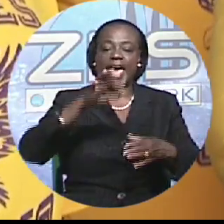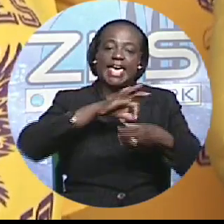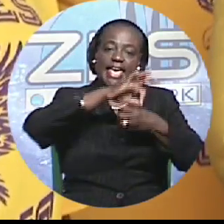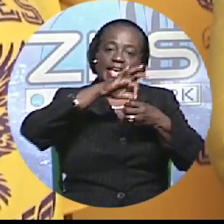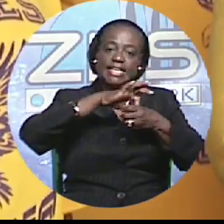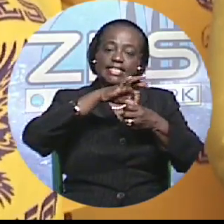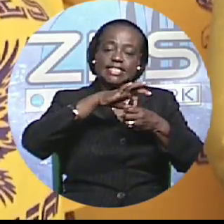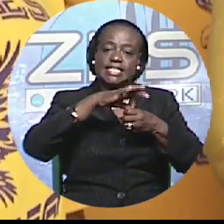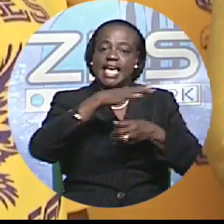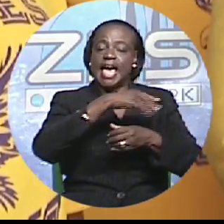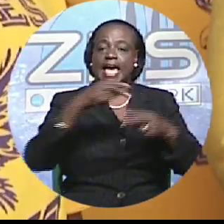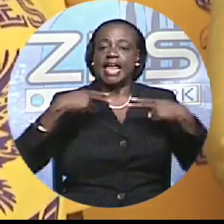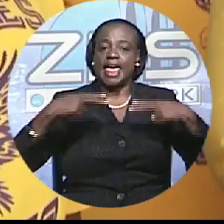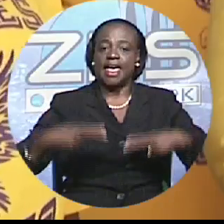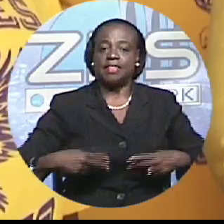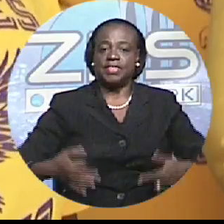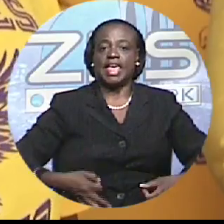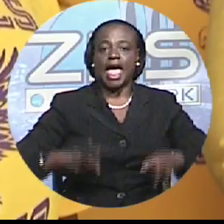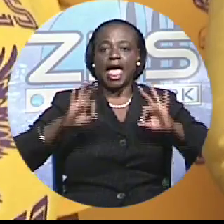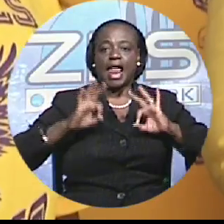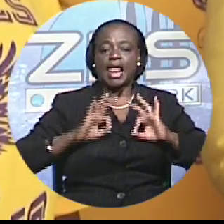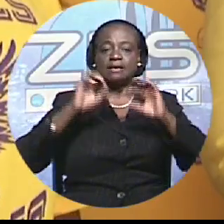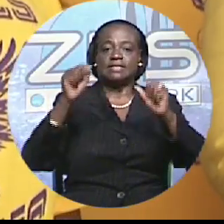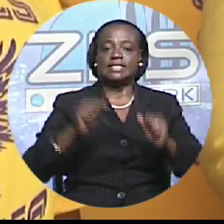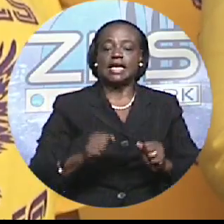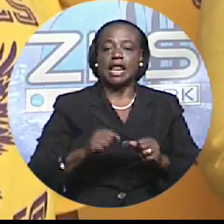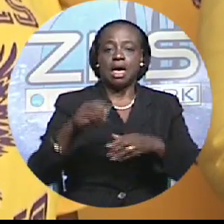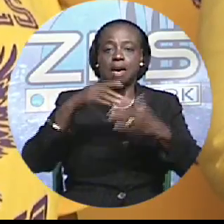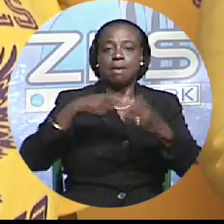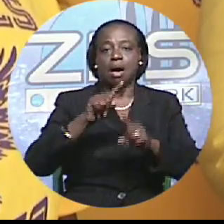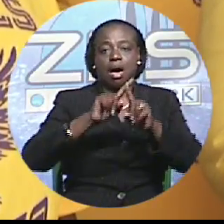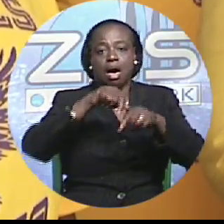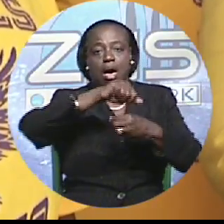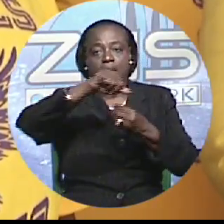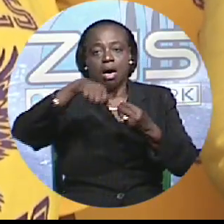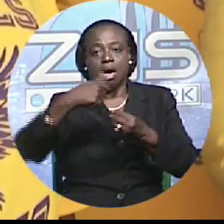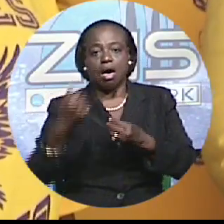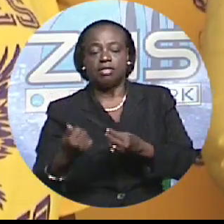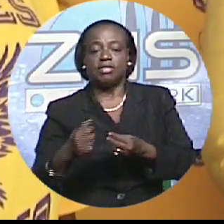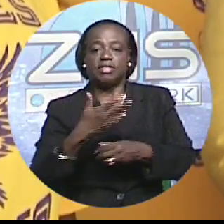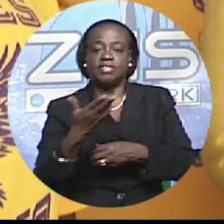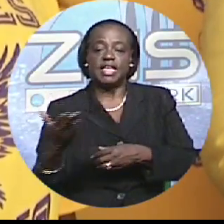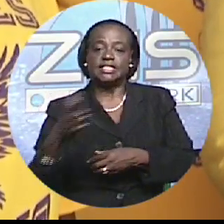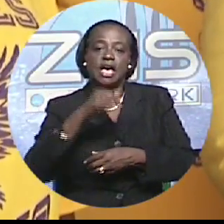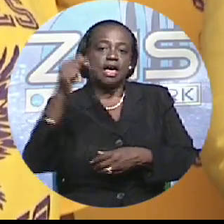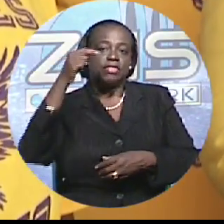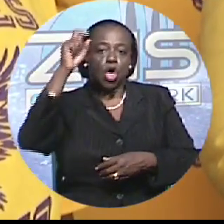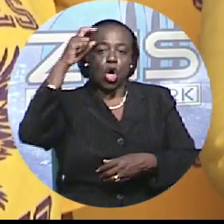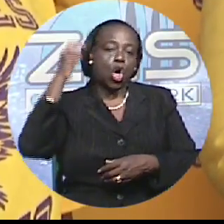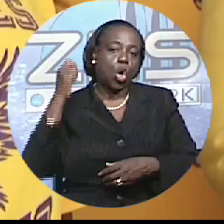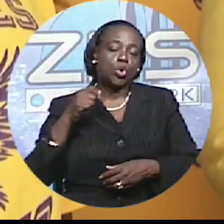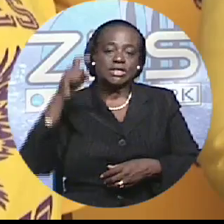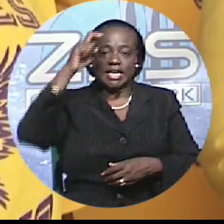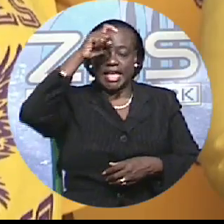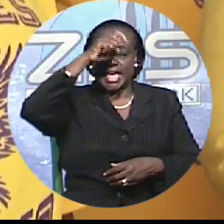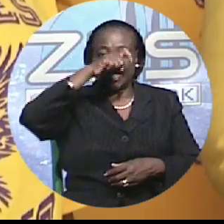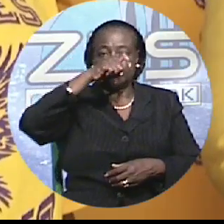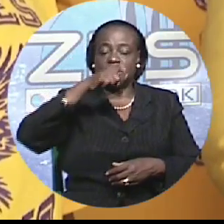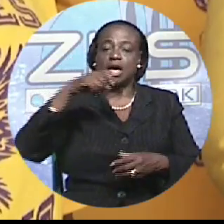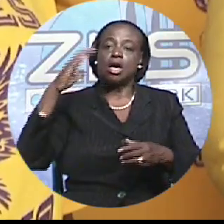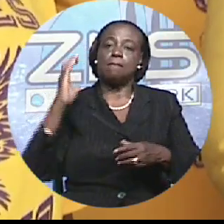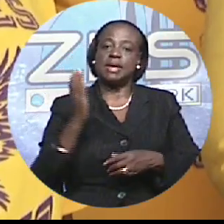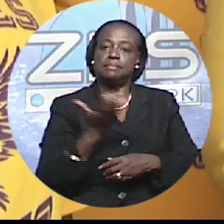a healthy lifestyles course, among other activities, the Golden Eagles fulfill the commitment to show love